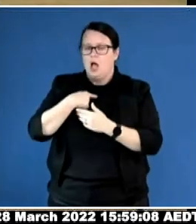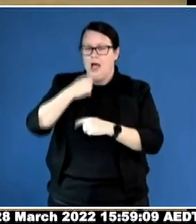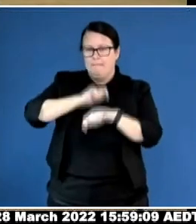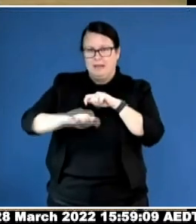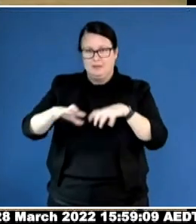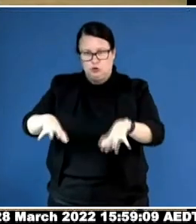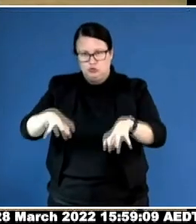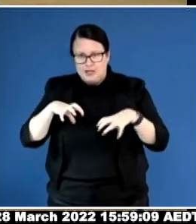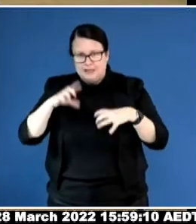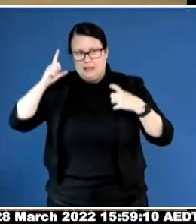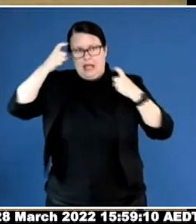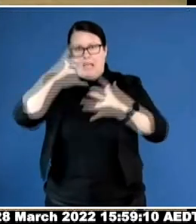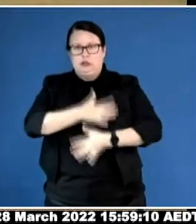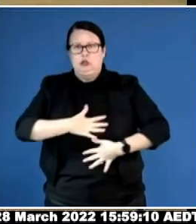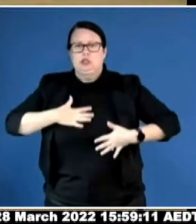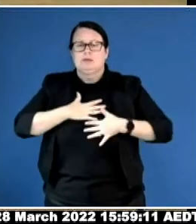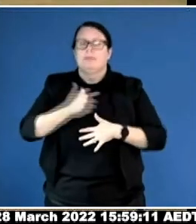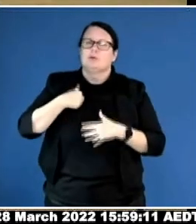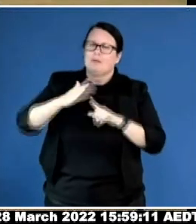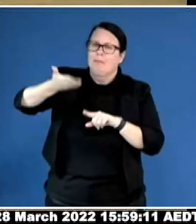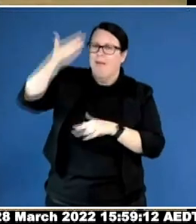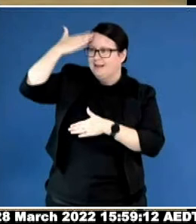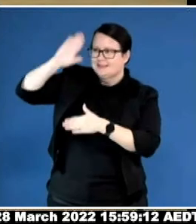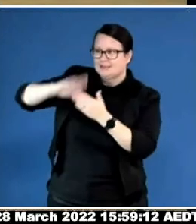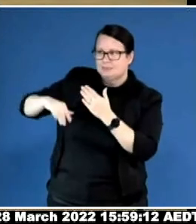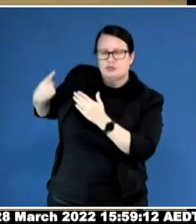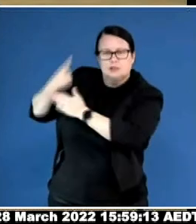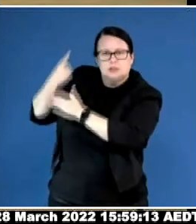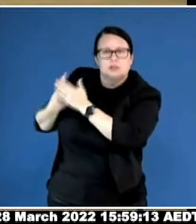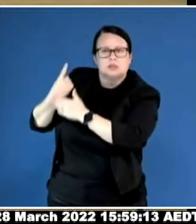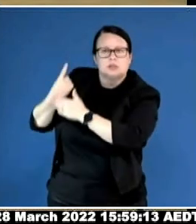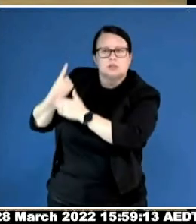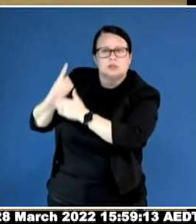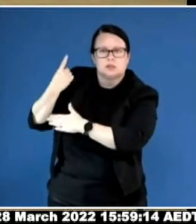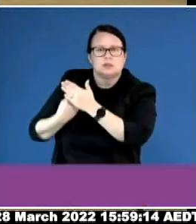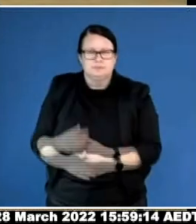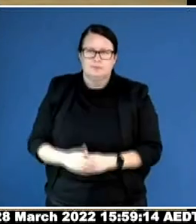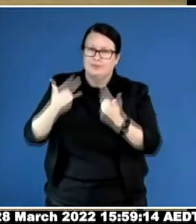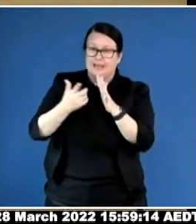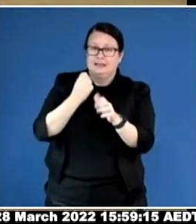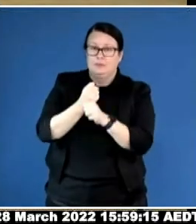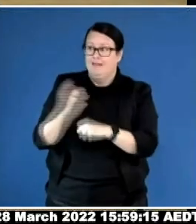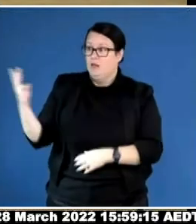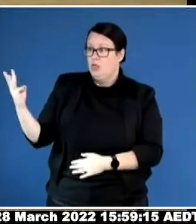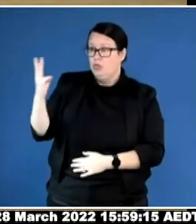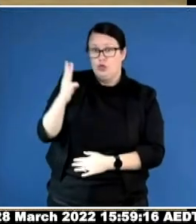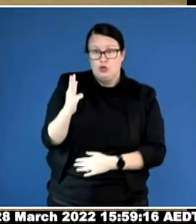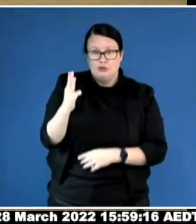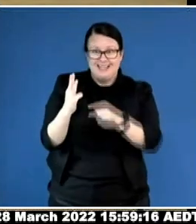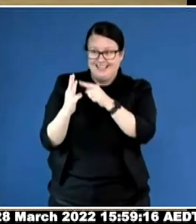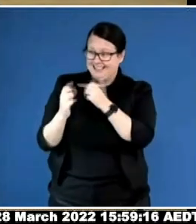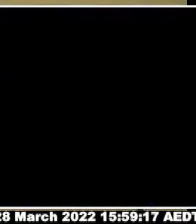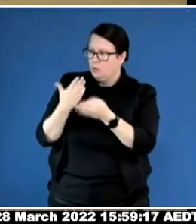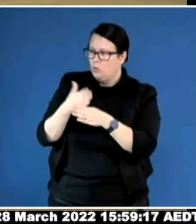becoming stressed and anxious because of my triggers and what's happened in the past. For example, if three support staff are